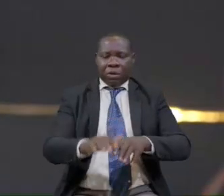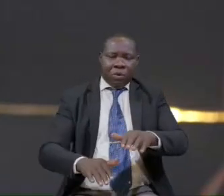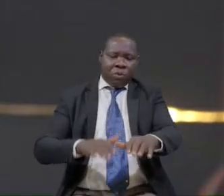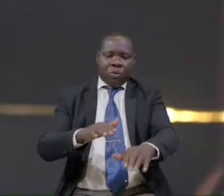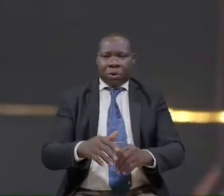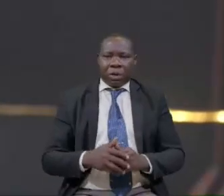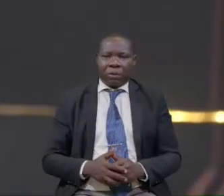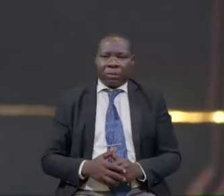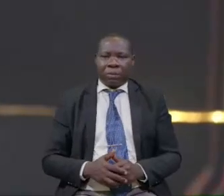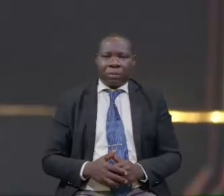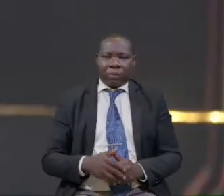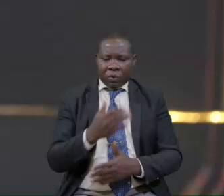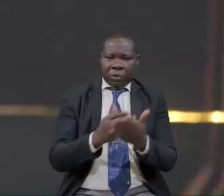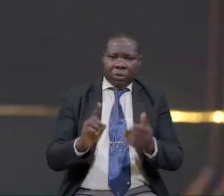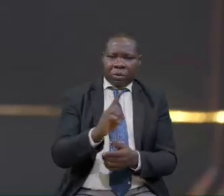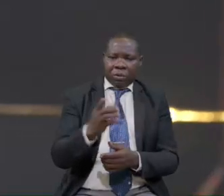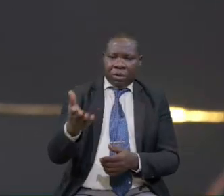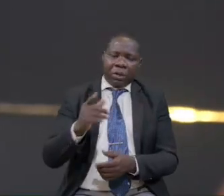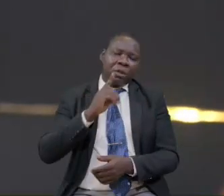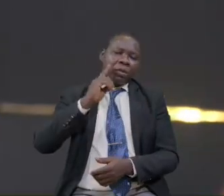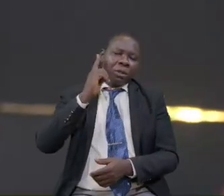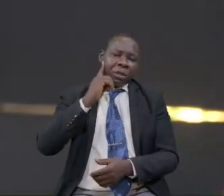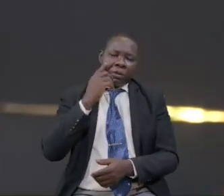Somebody there deaf, speak to them.